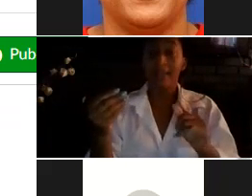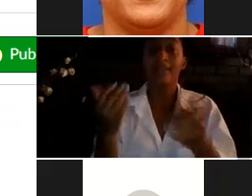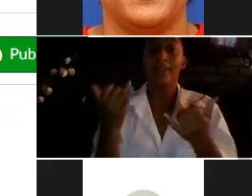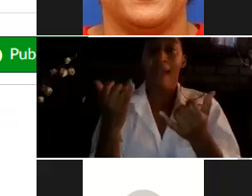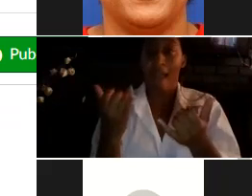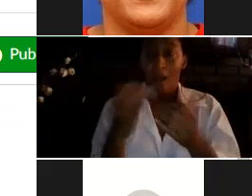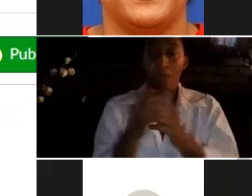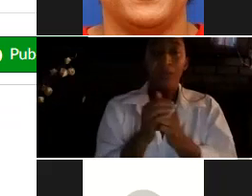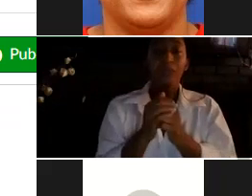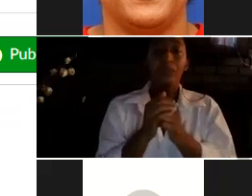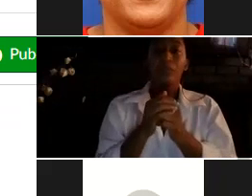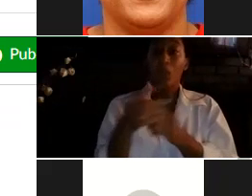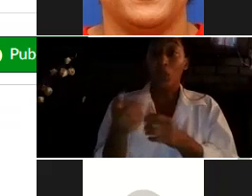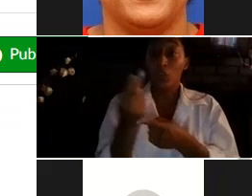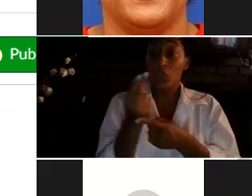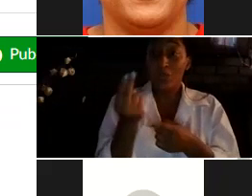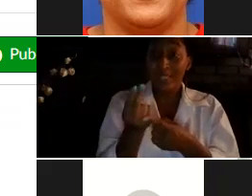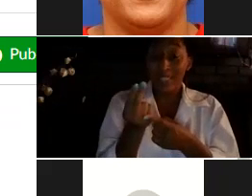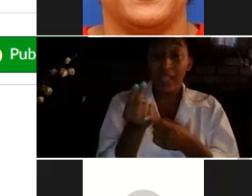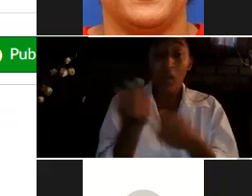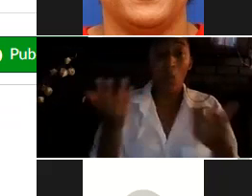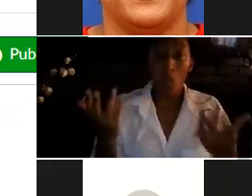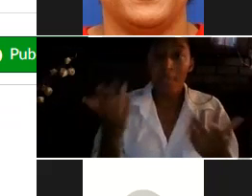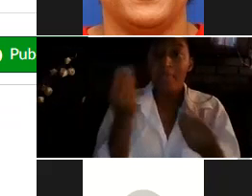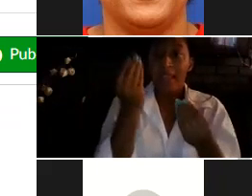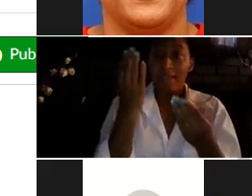regarding measurement to help us